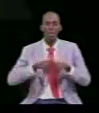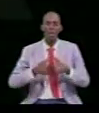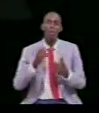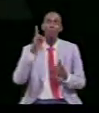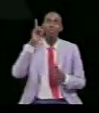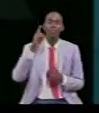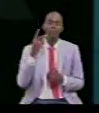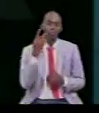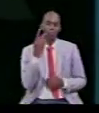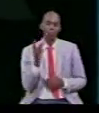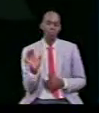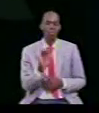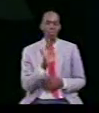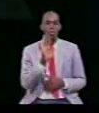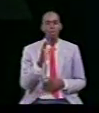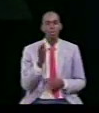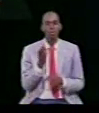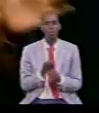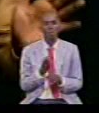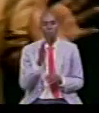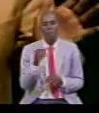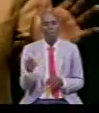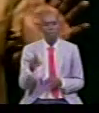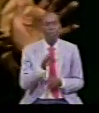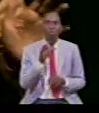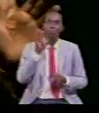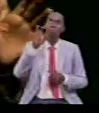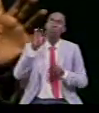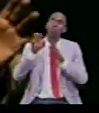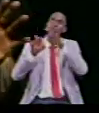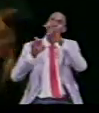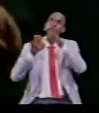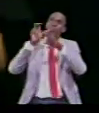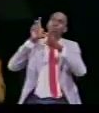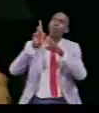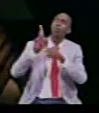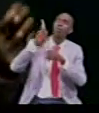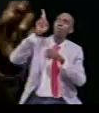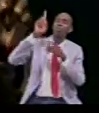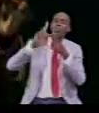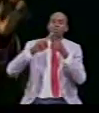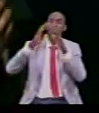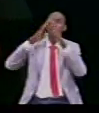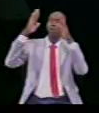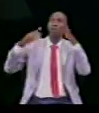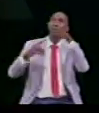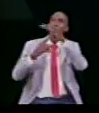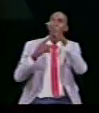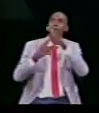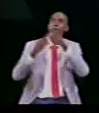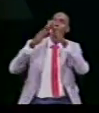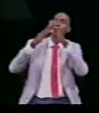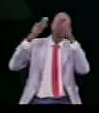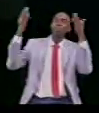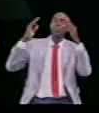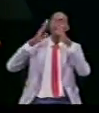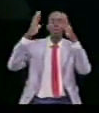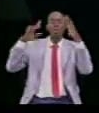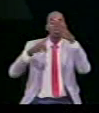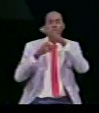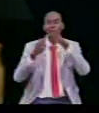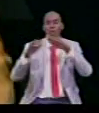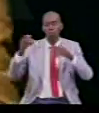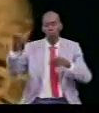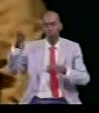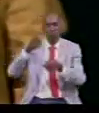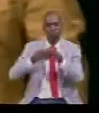their climbing up there and making, removing a tile and lowering the man there. That's how you